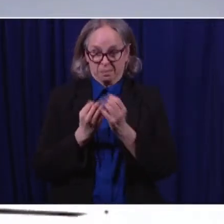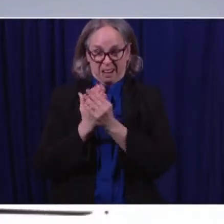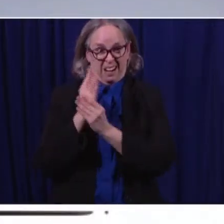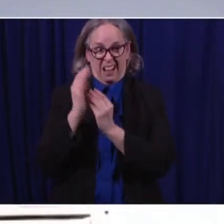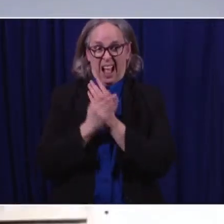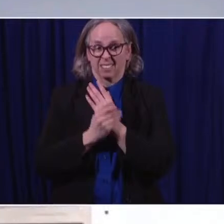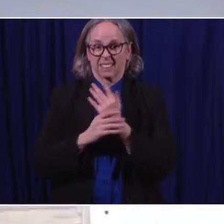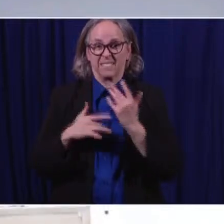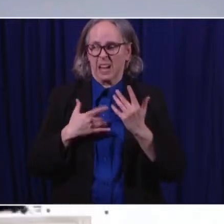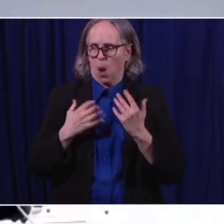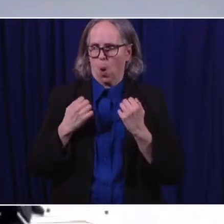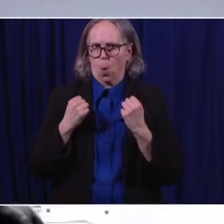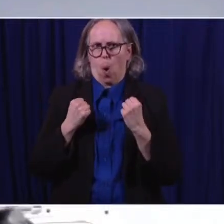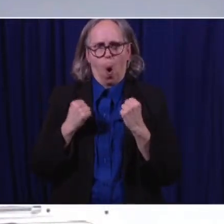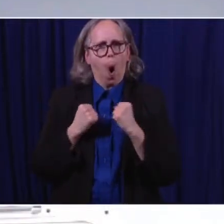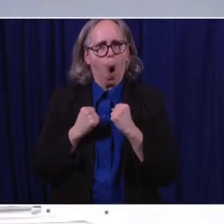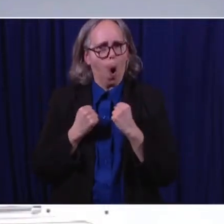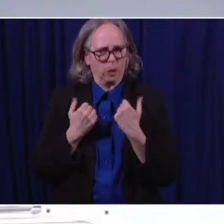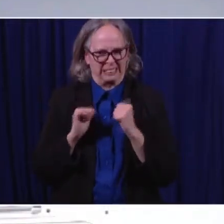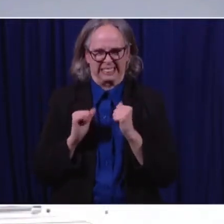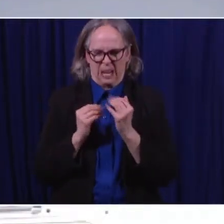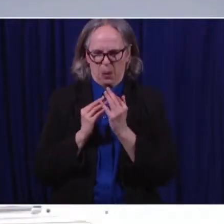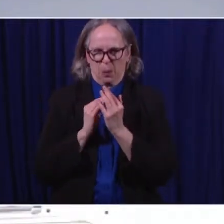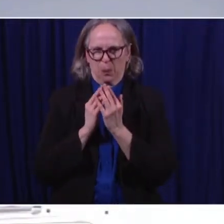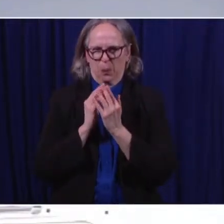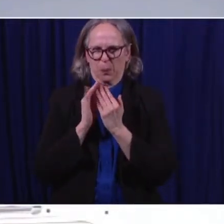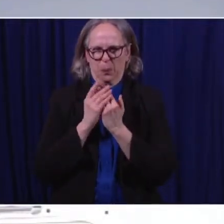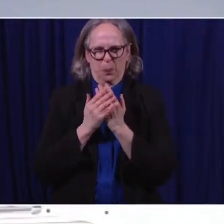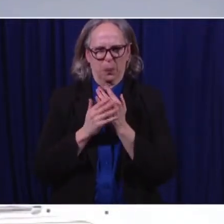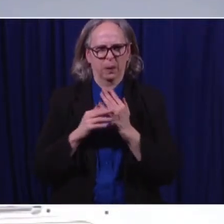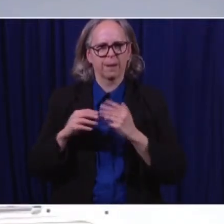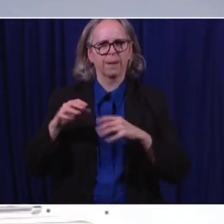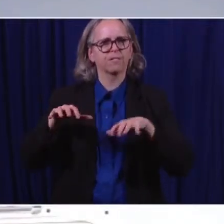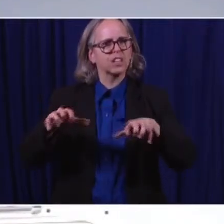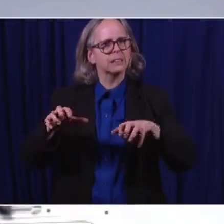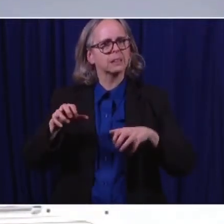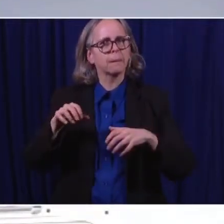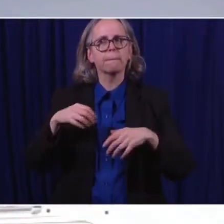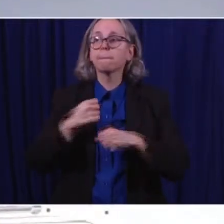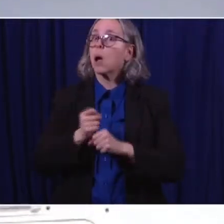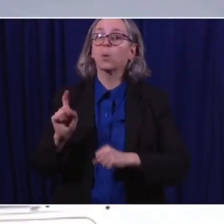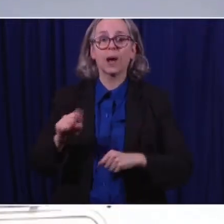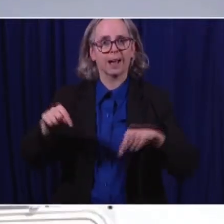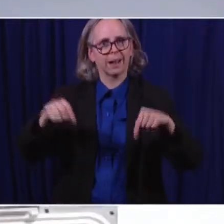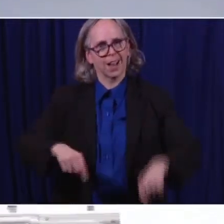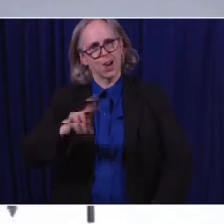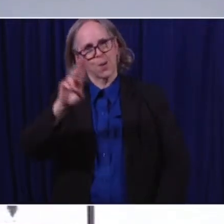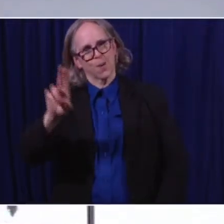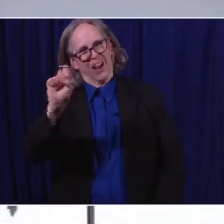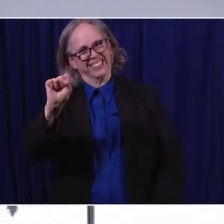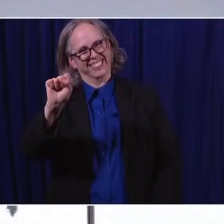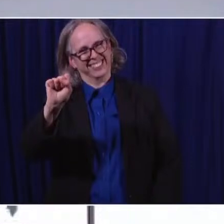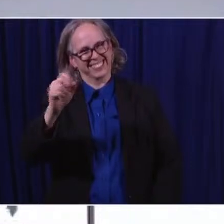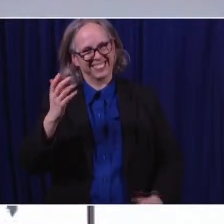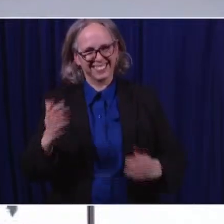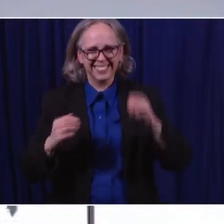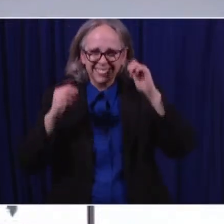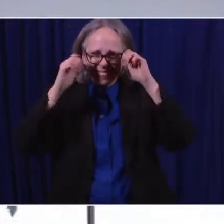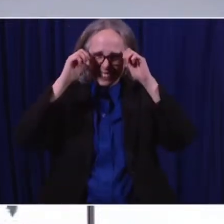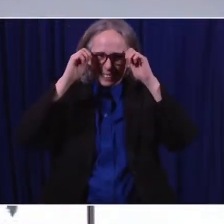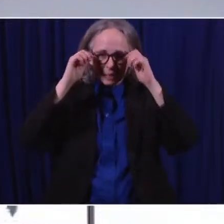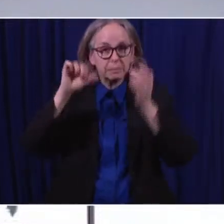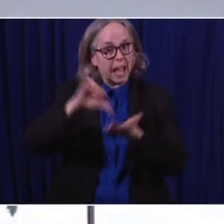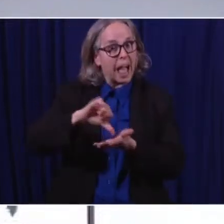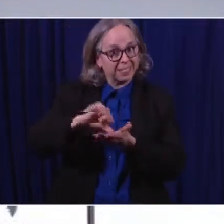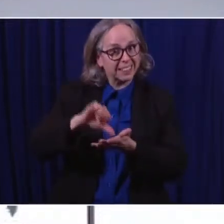on. But this is made in Athens, Ohio, and has been an incredibly